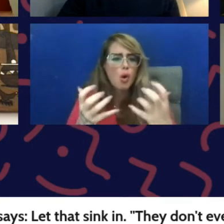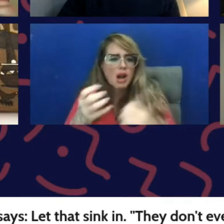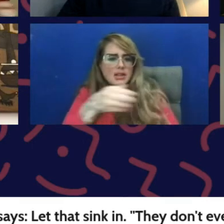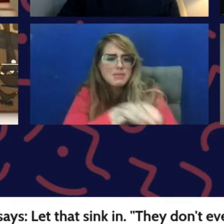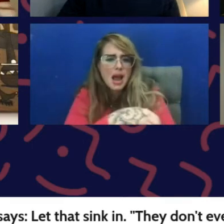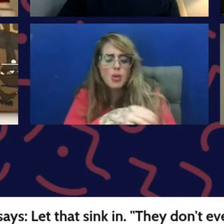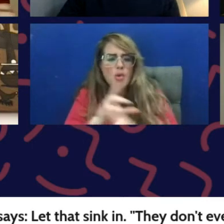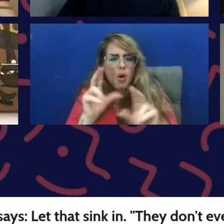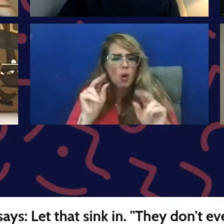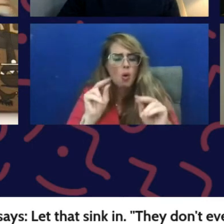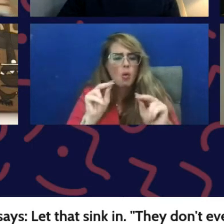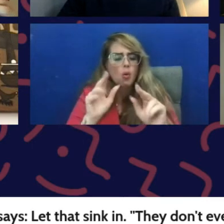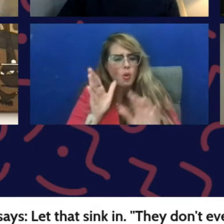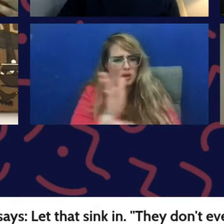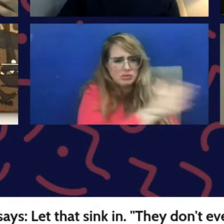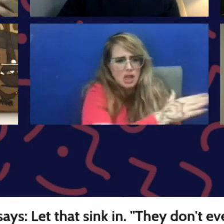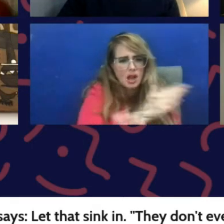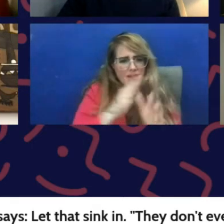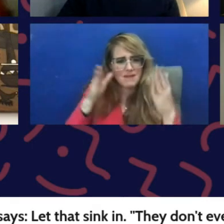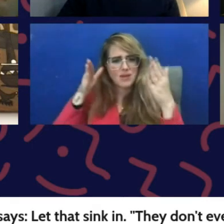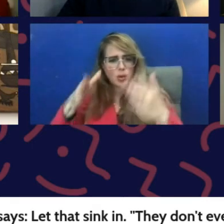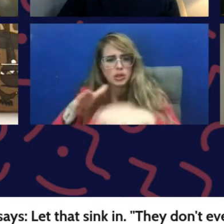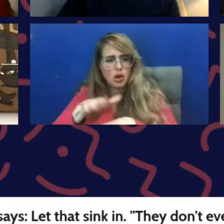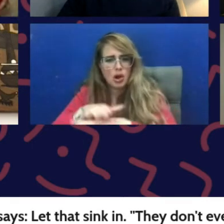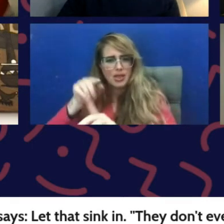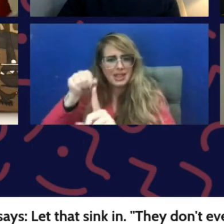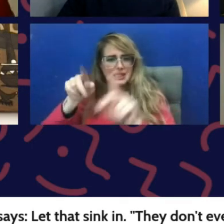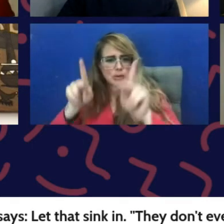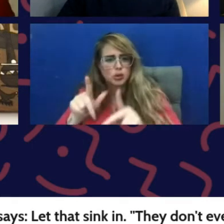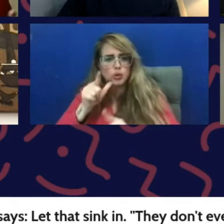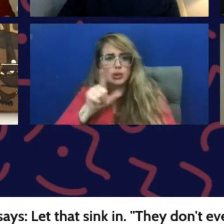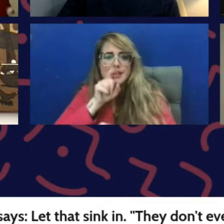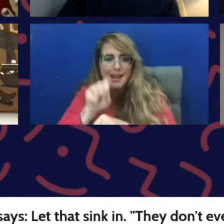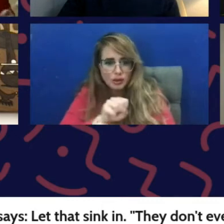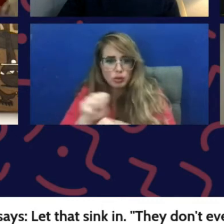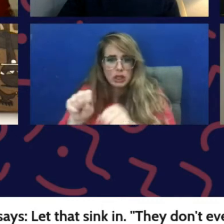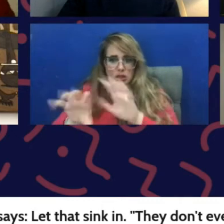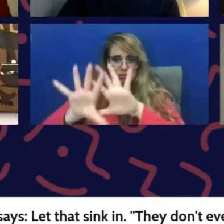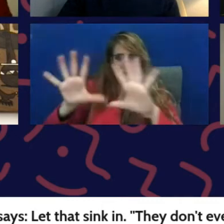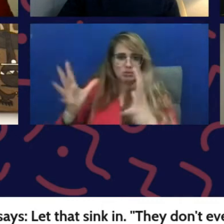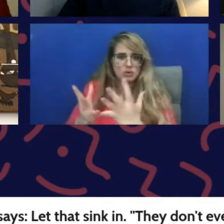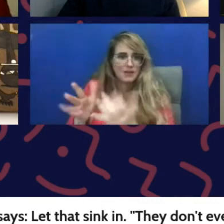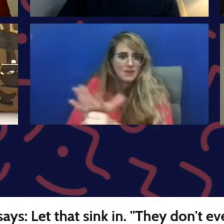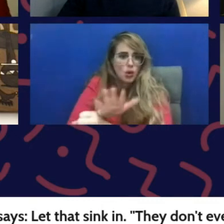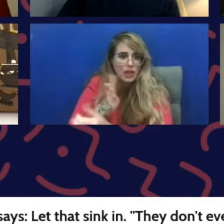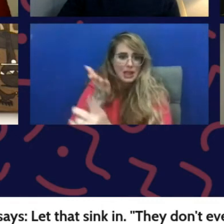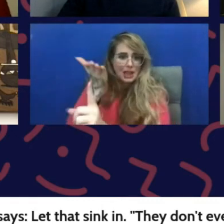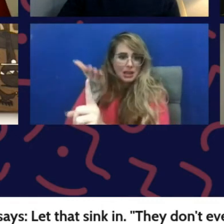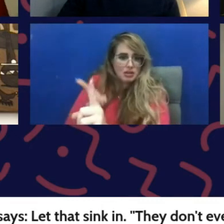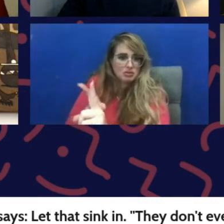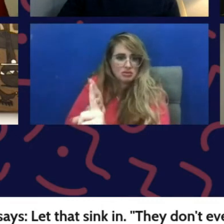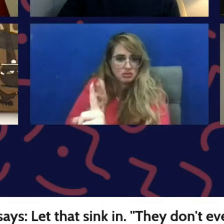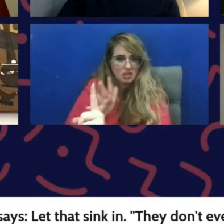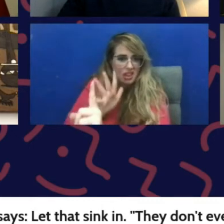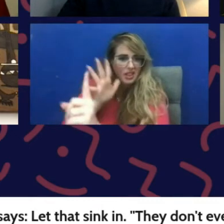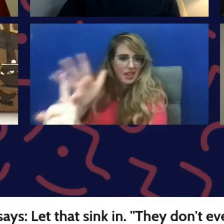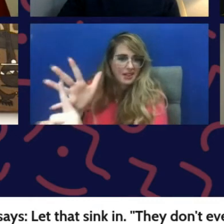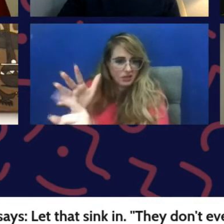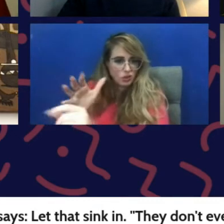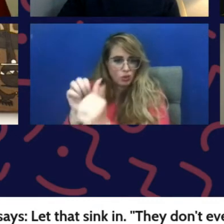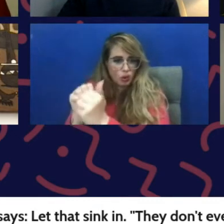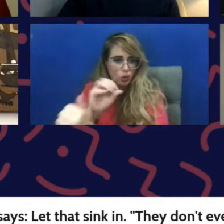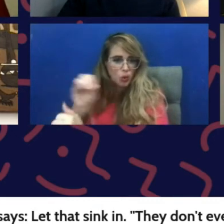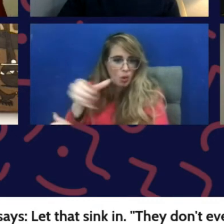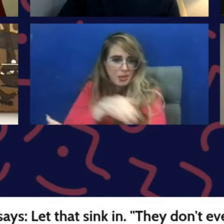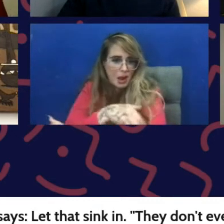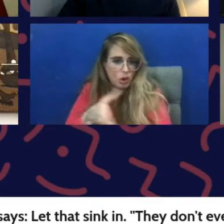who actually like is in all of their fullness, almost always left in a kind of powerlessness. So